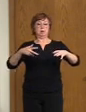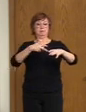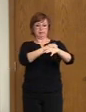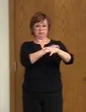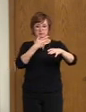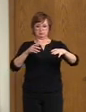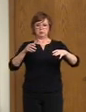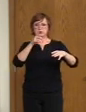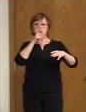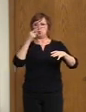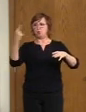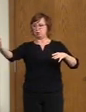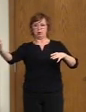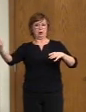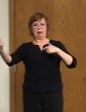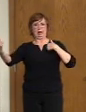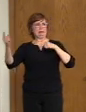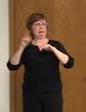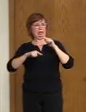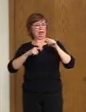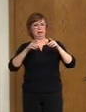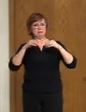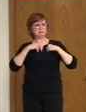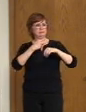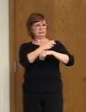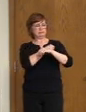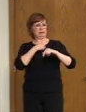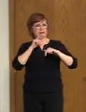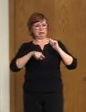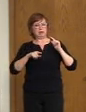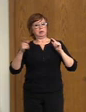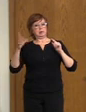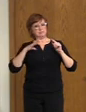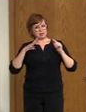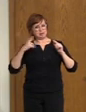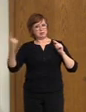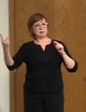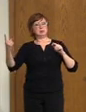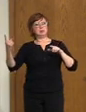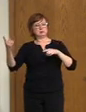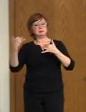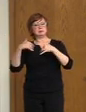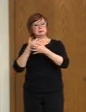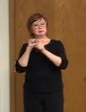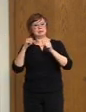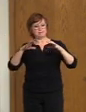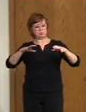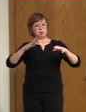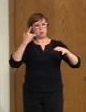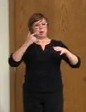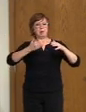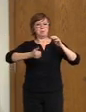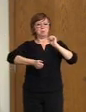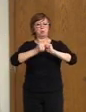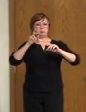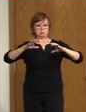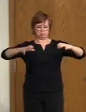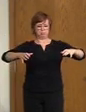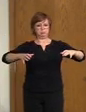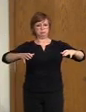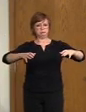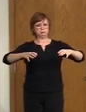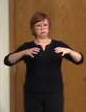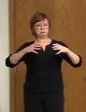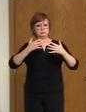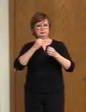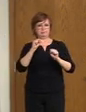children, as Mr. Livingston mentioned, may in most cases get milder illness, but can still transmit to